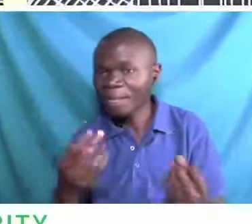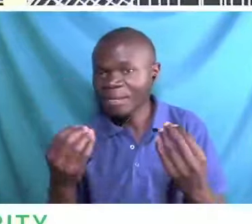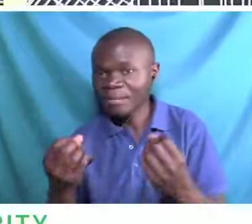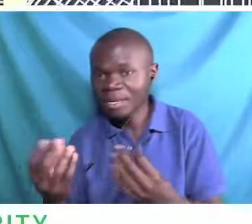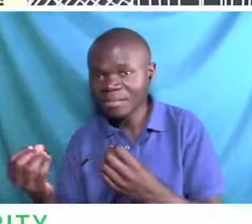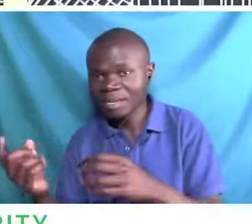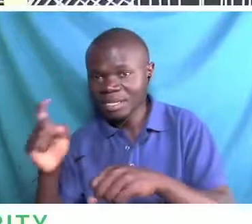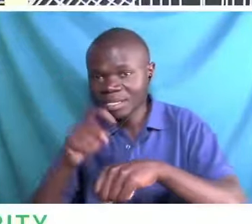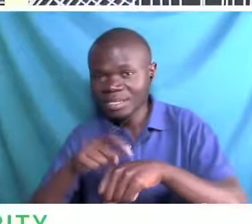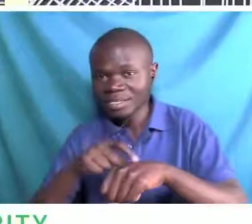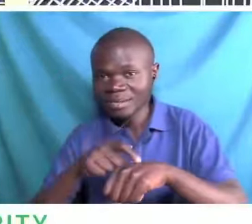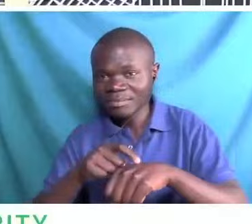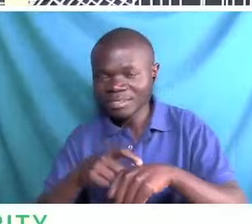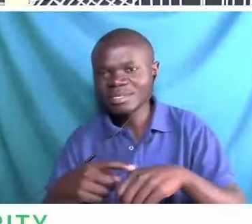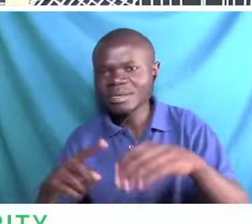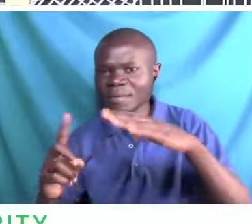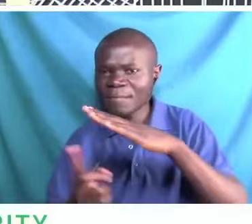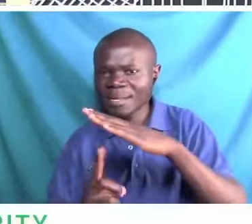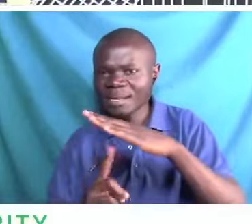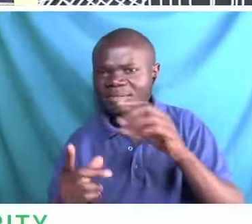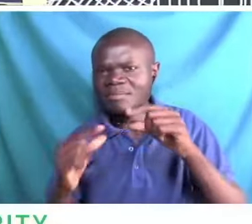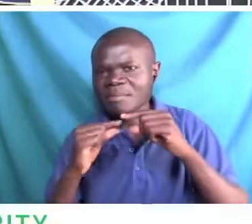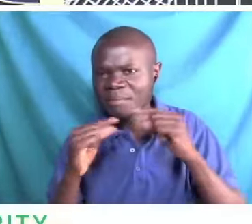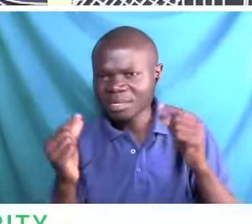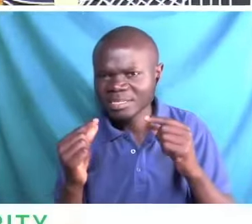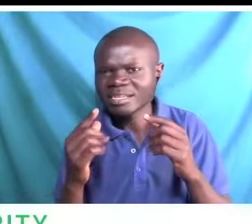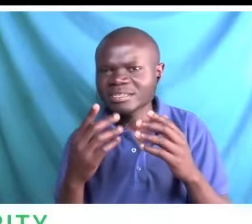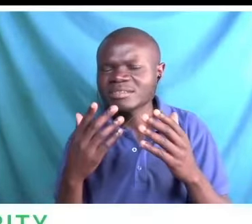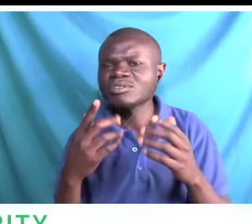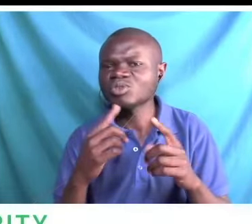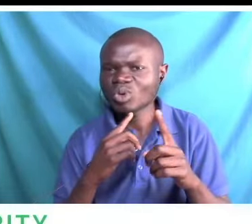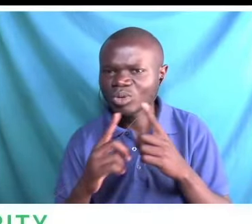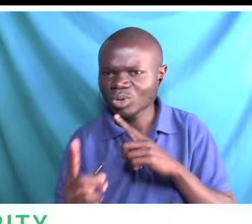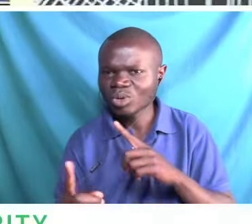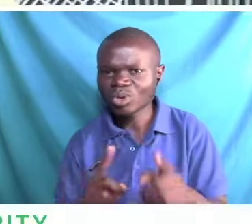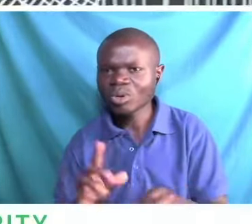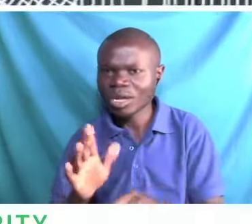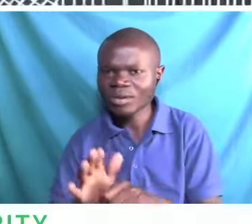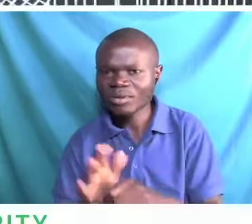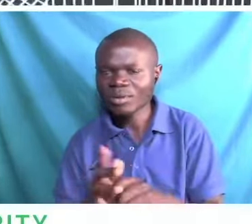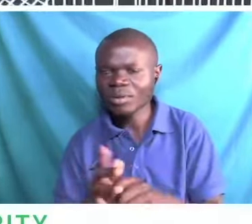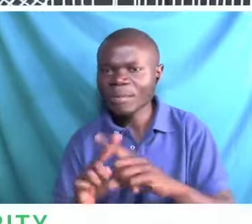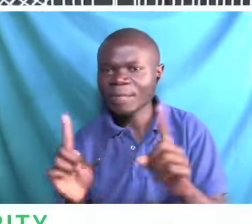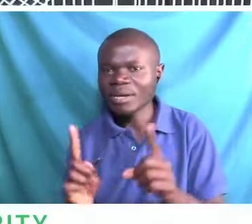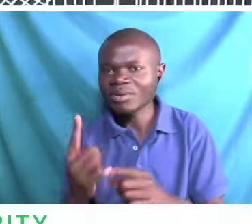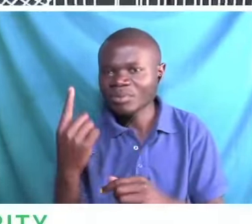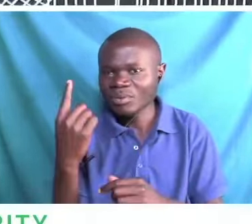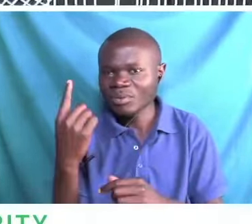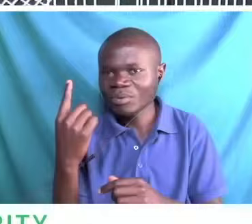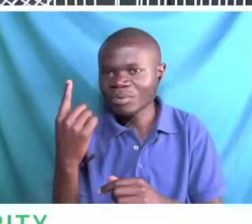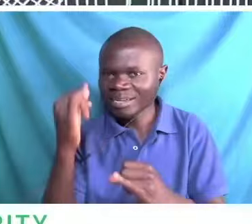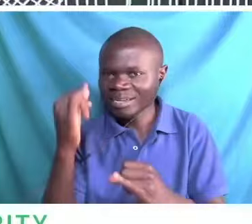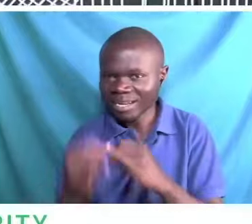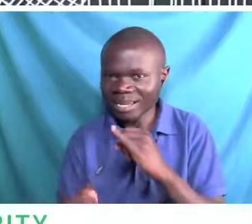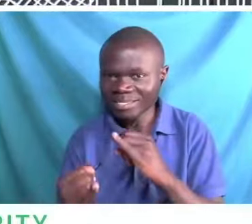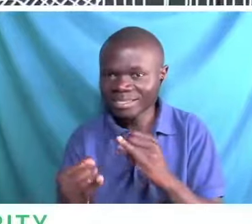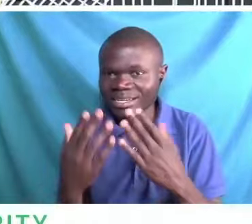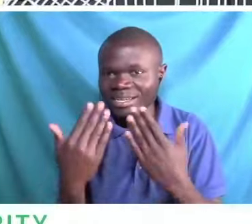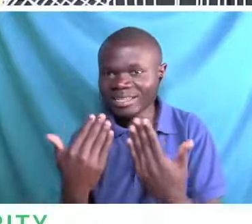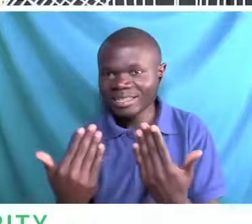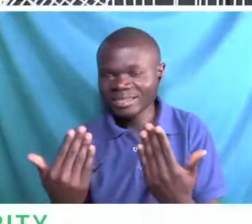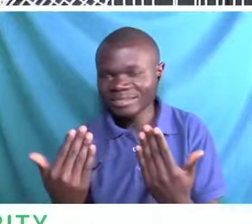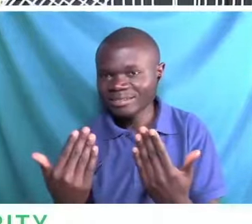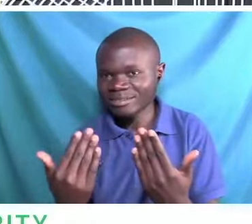talk about them. Ministers have come and mentioned things about here. But one of the last things I want to mention before I